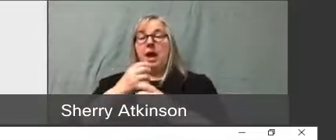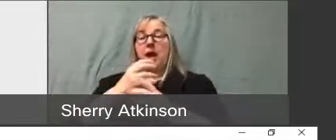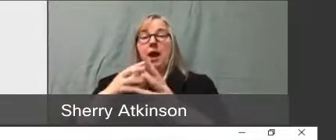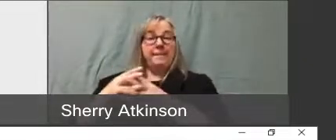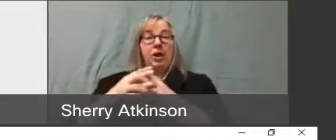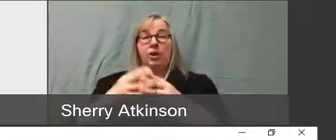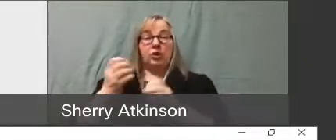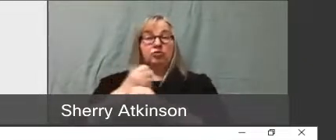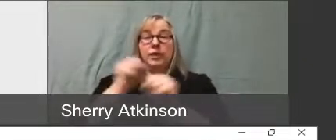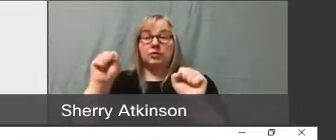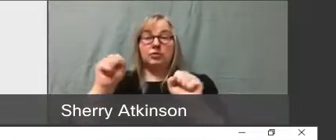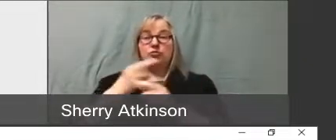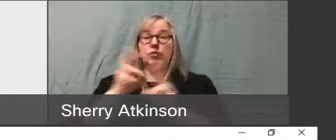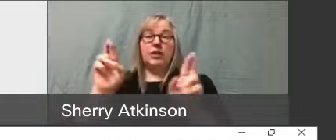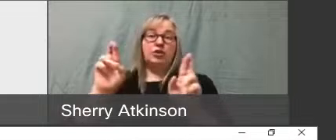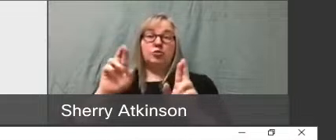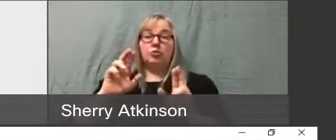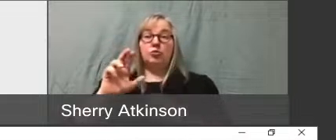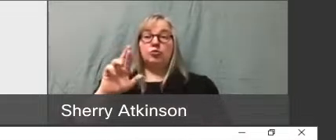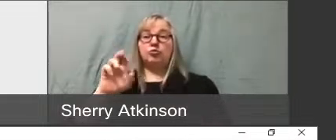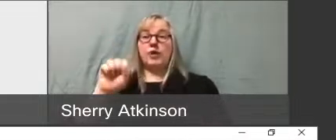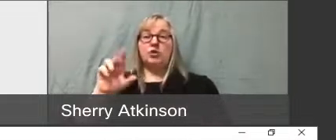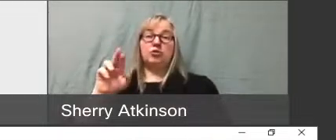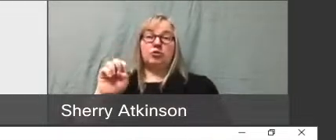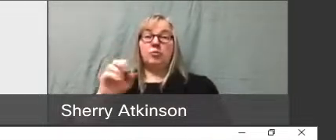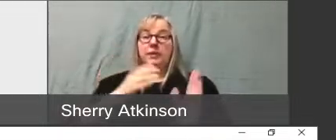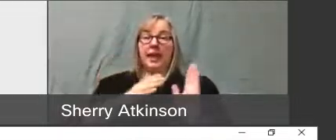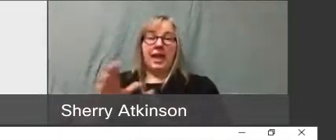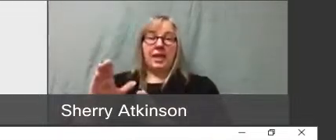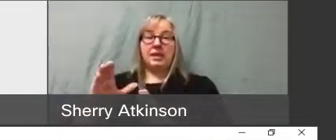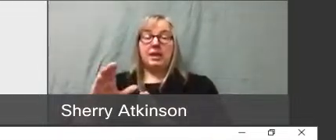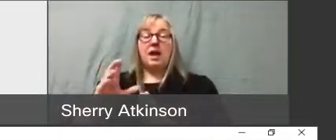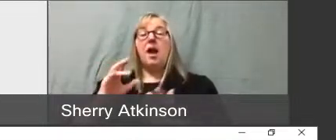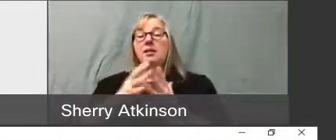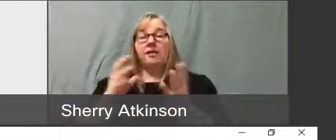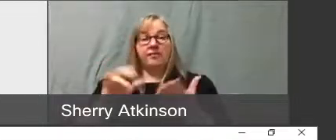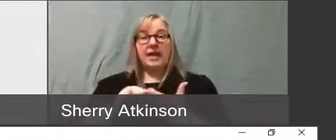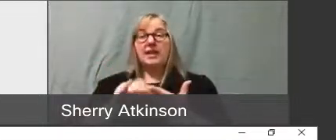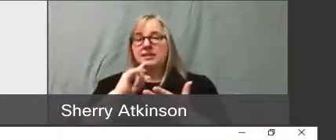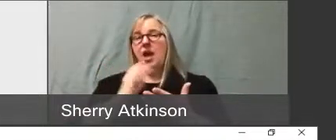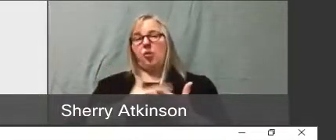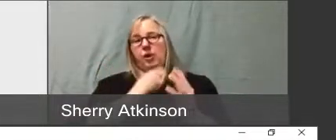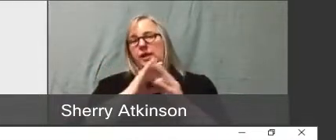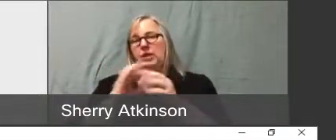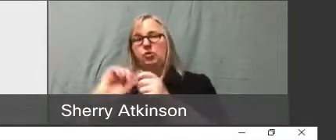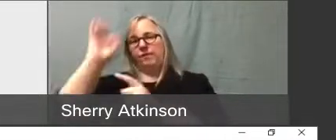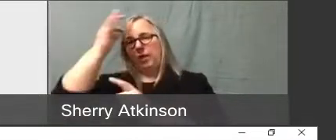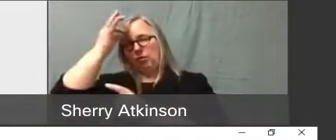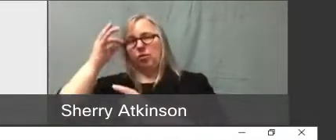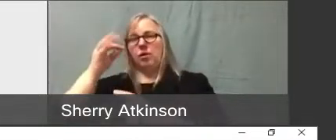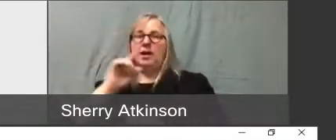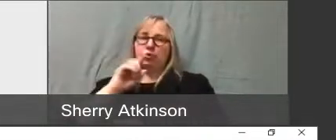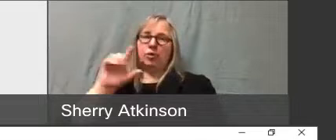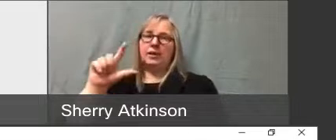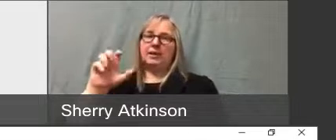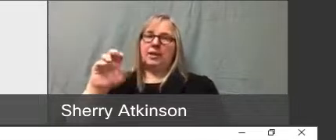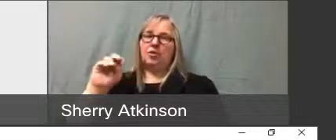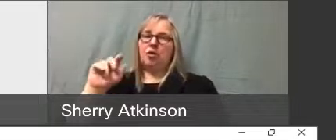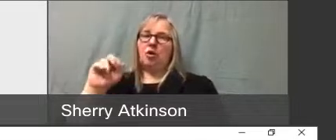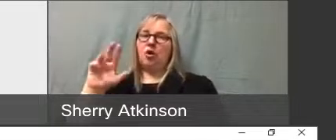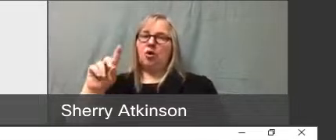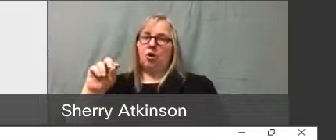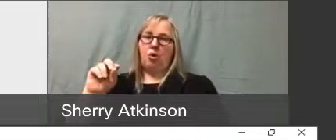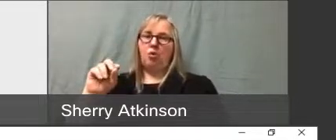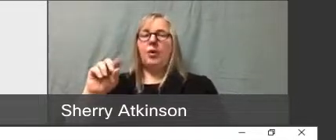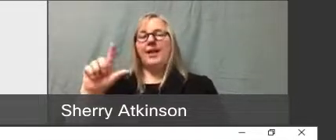Plan, and a lot of that was because of our connection to the federal government. I'm sure Leonardo, Larry can talk